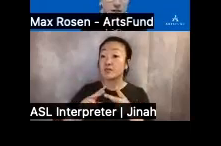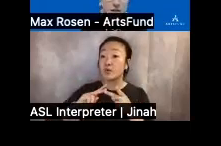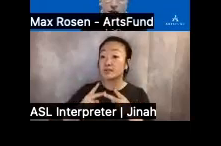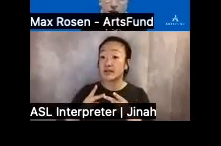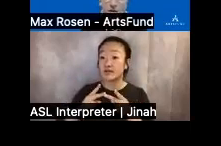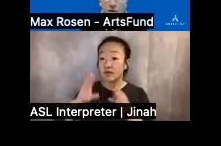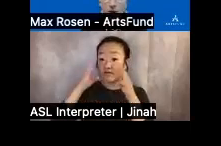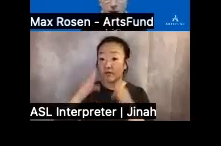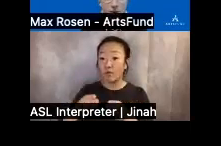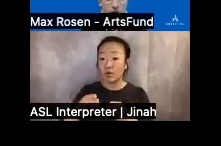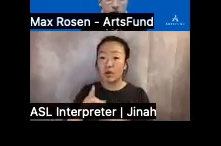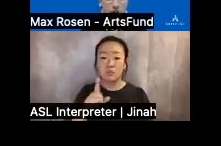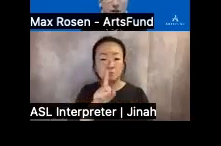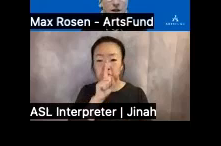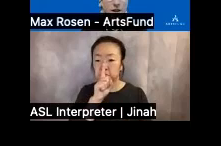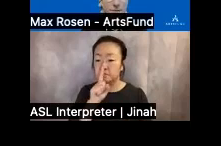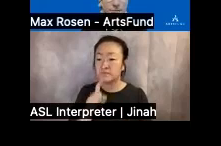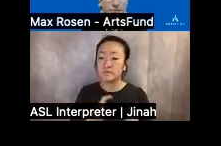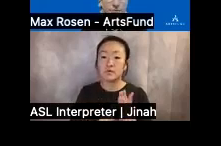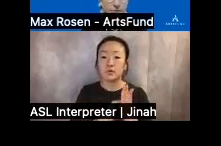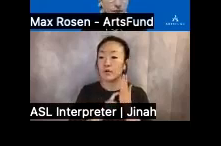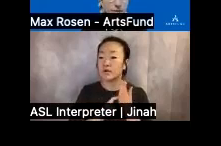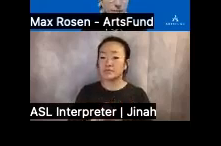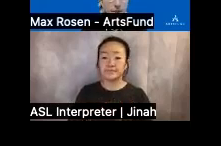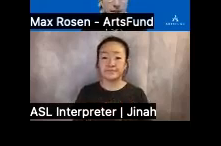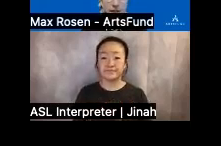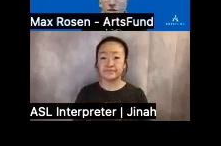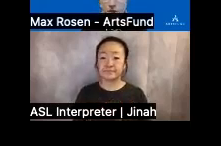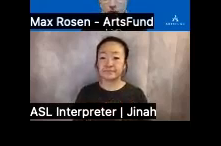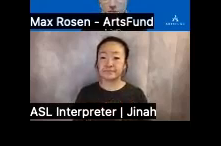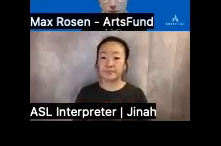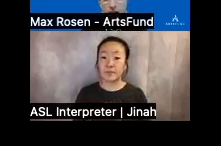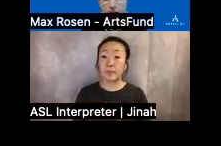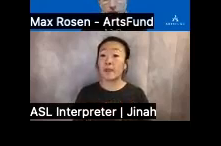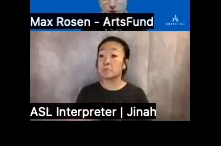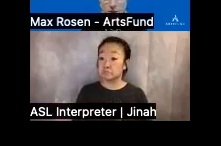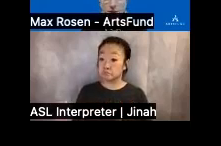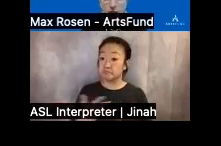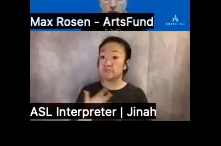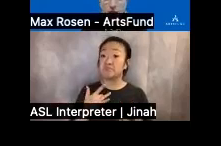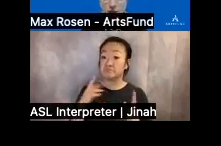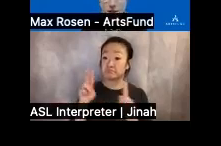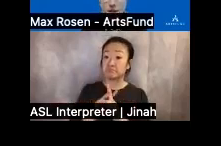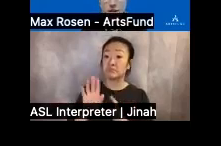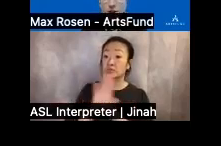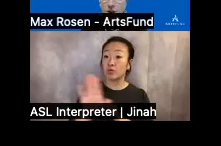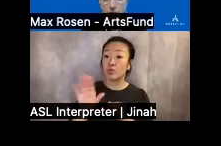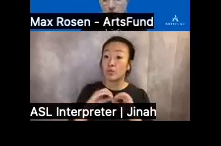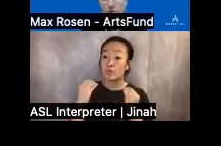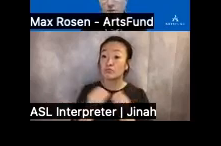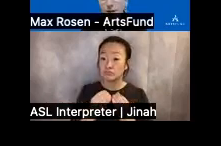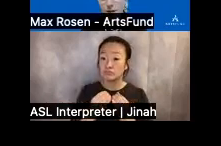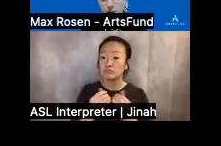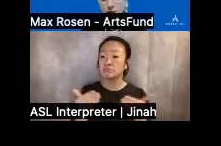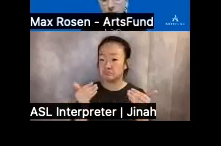This is not a required question, but if you feel that applies to your organization, you